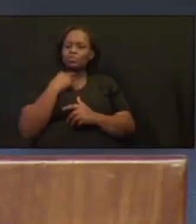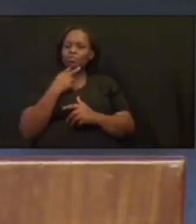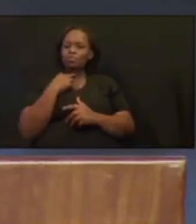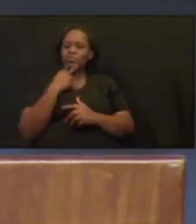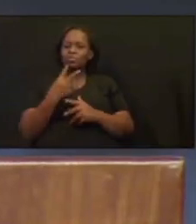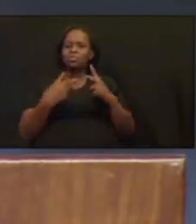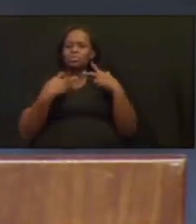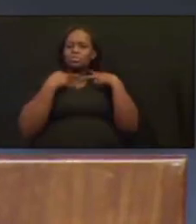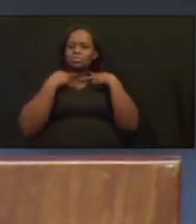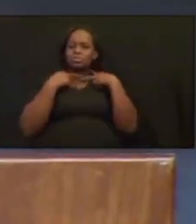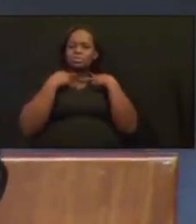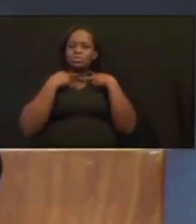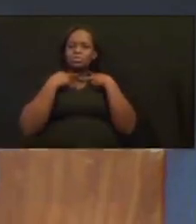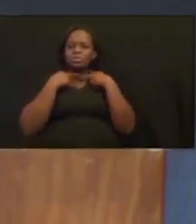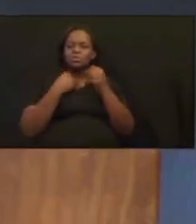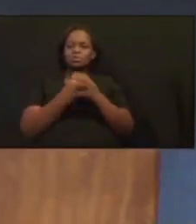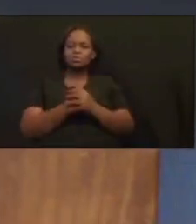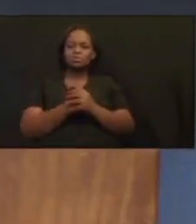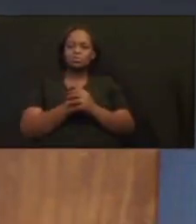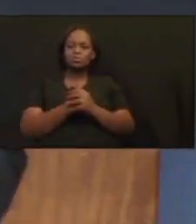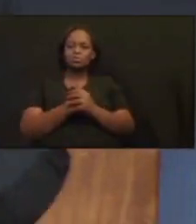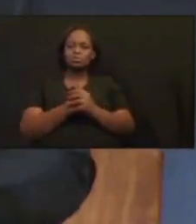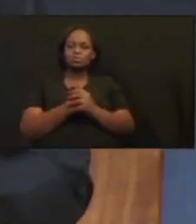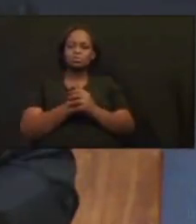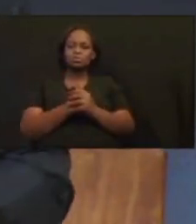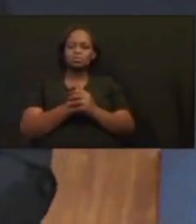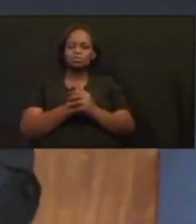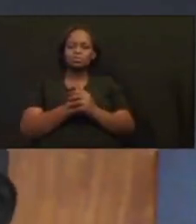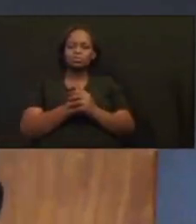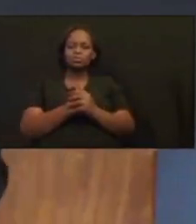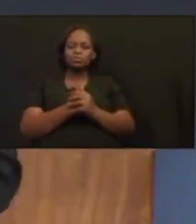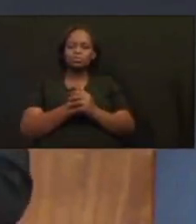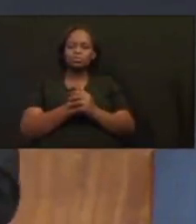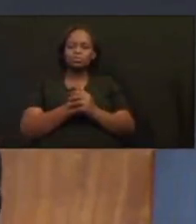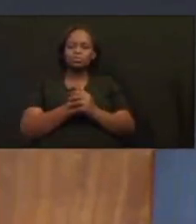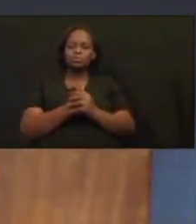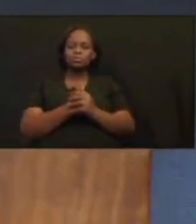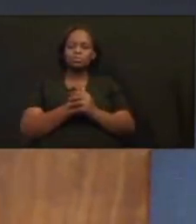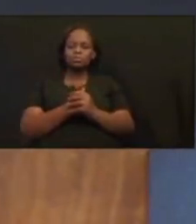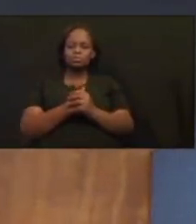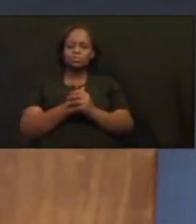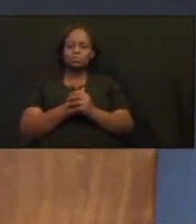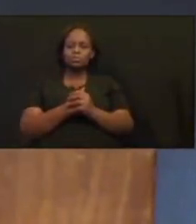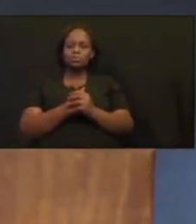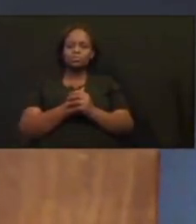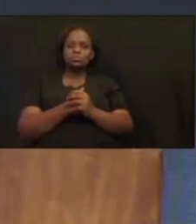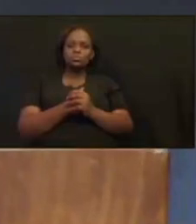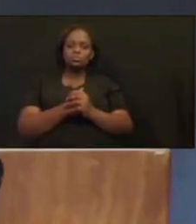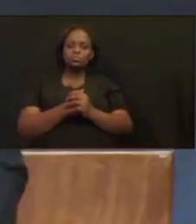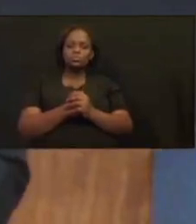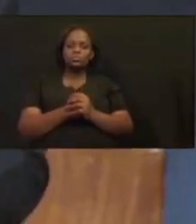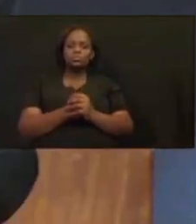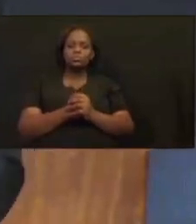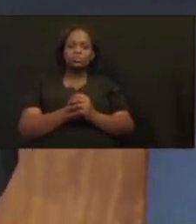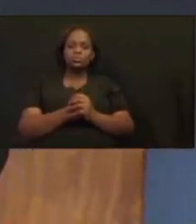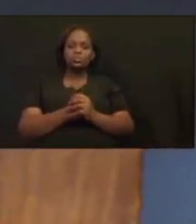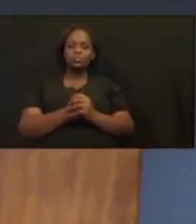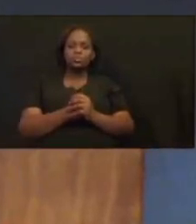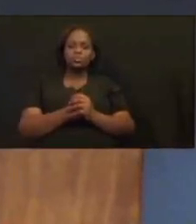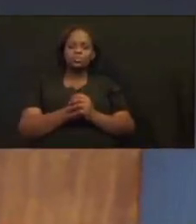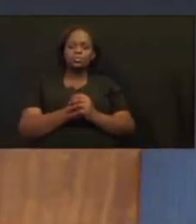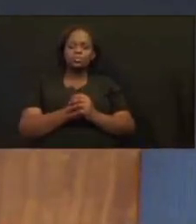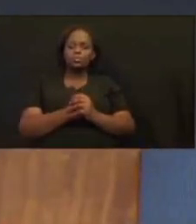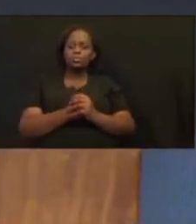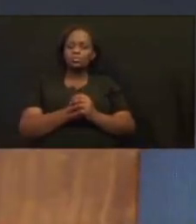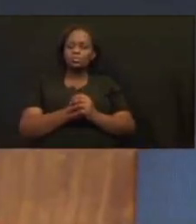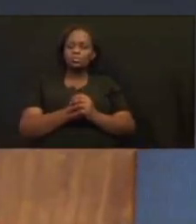manifestation. So I will fast as much as I should. I will pray as much as I should. I will stay and humble myself.